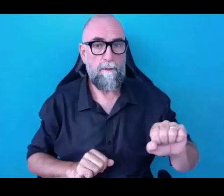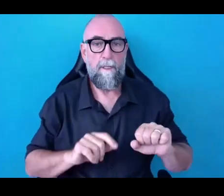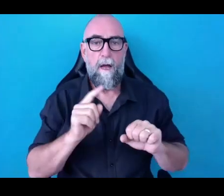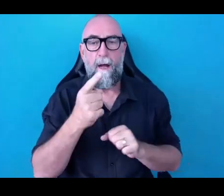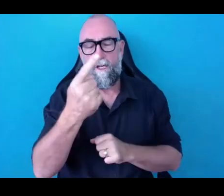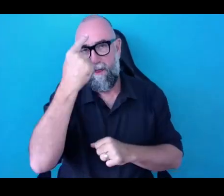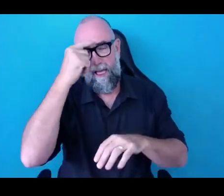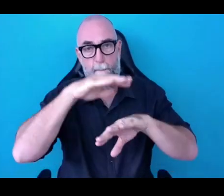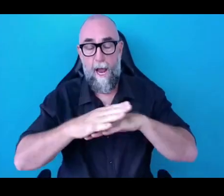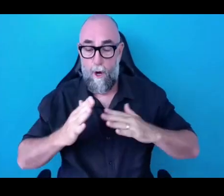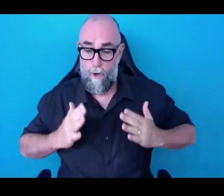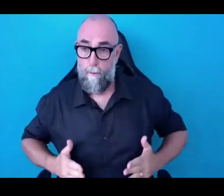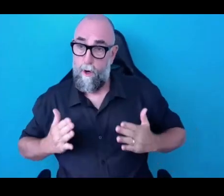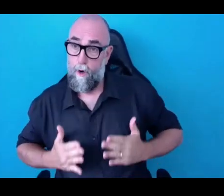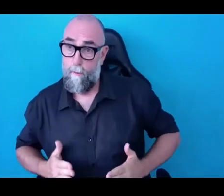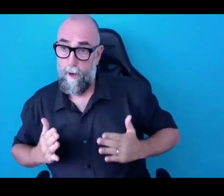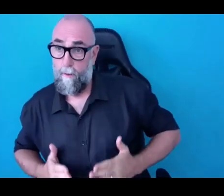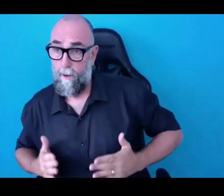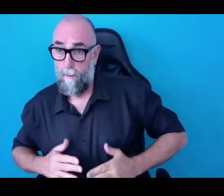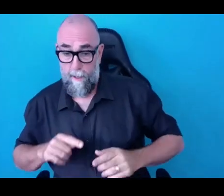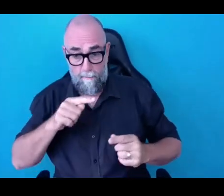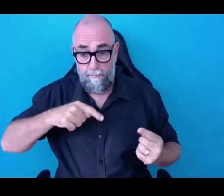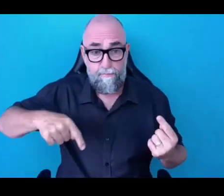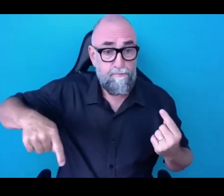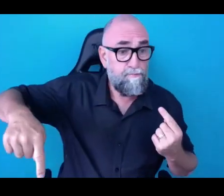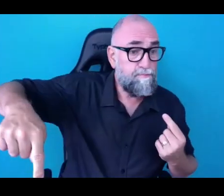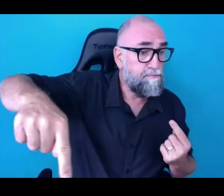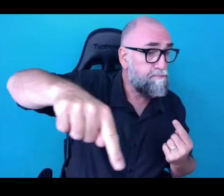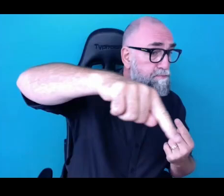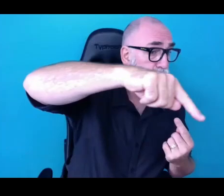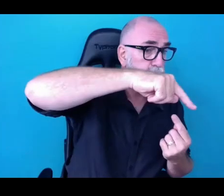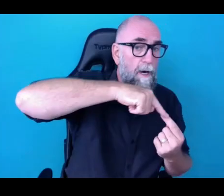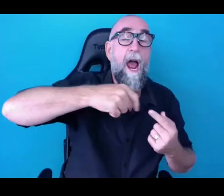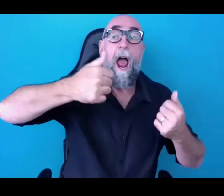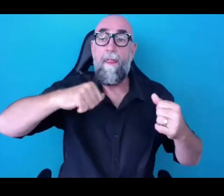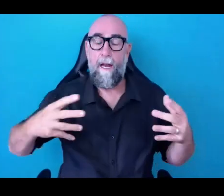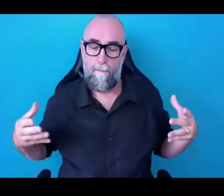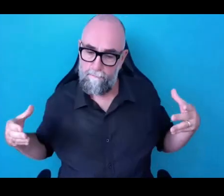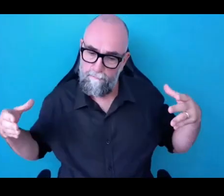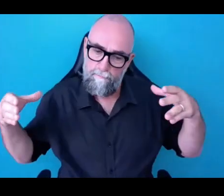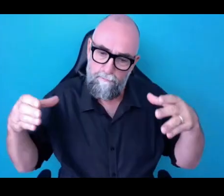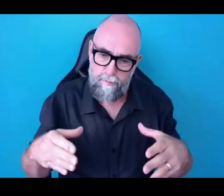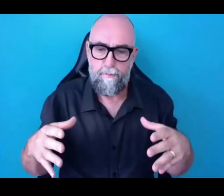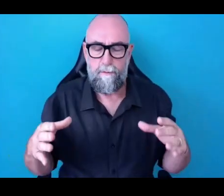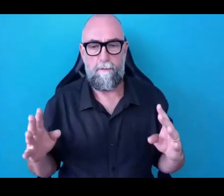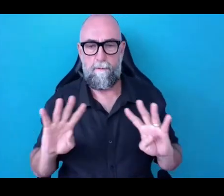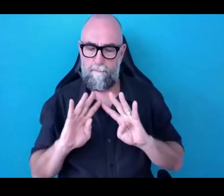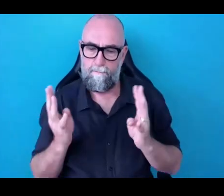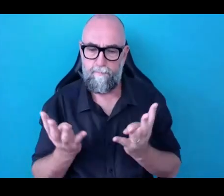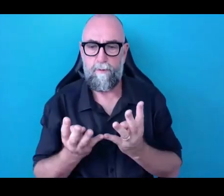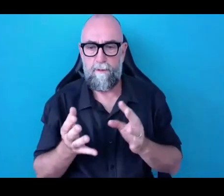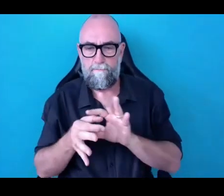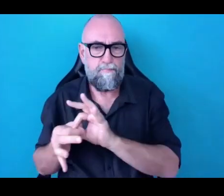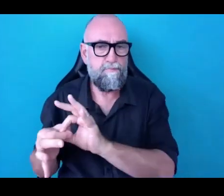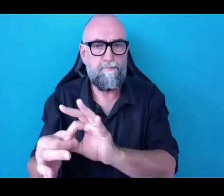is melding together all those things. And yeah, absolutely, of course, it's silly to say it wouldn't,